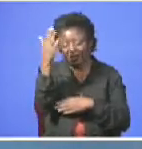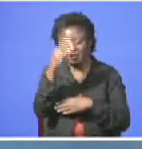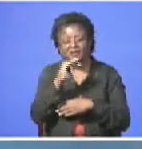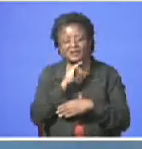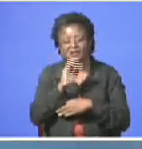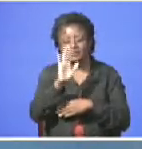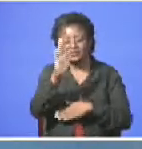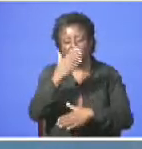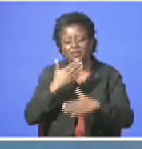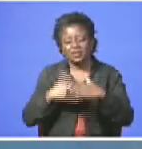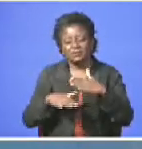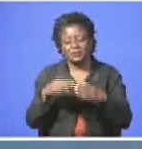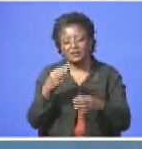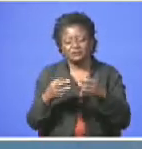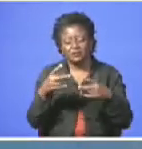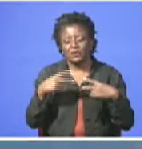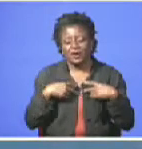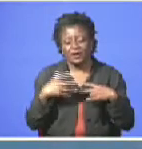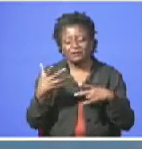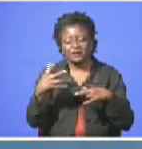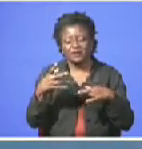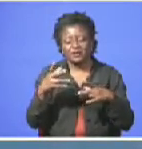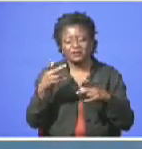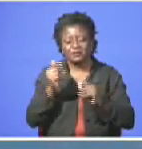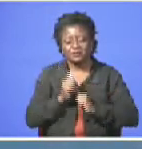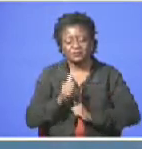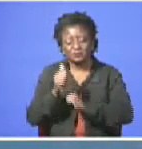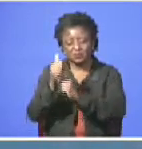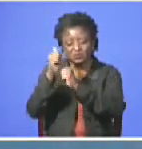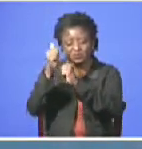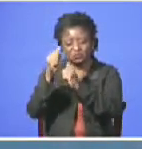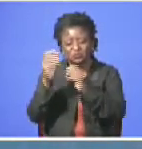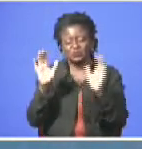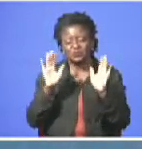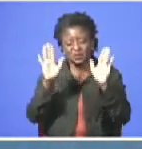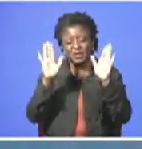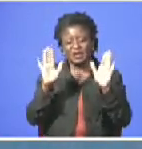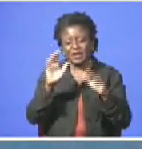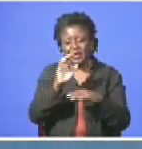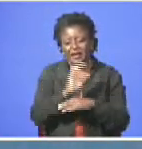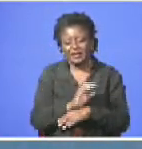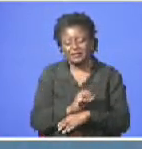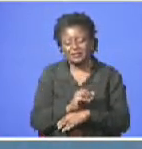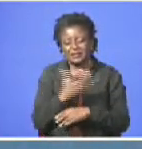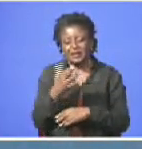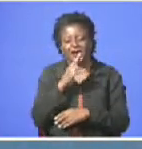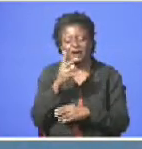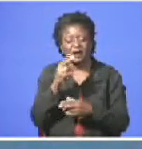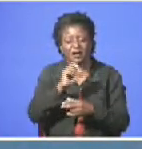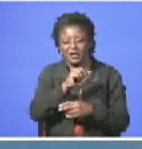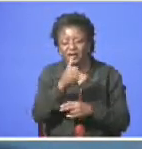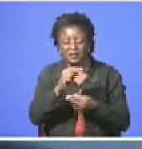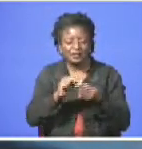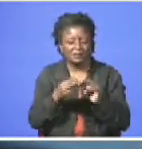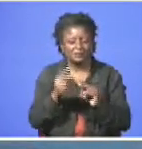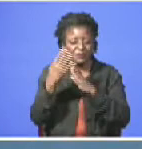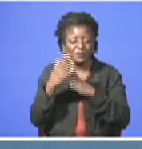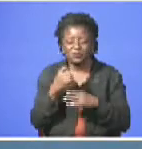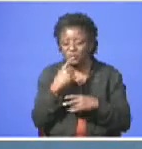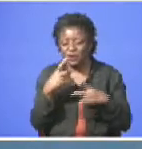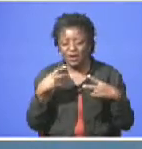and pursue excellence. And there are any number of Bahamians who have, in every sphere of